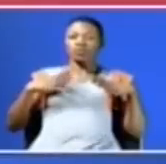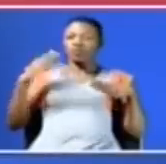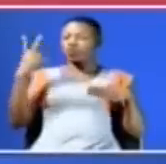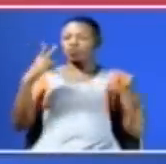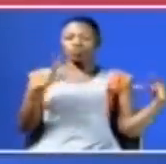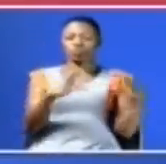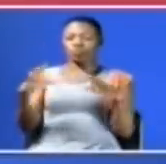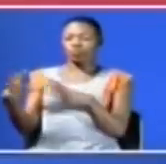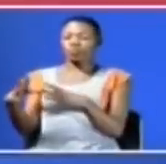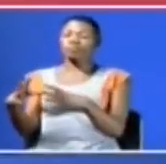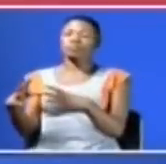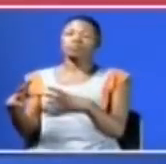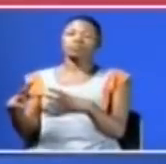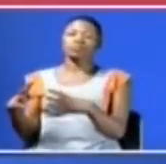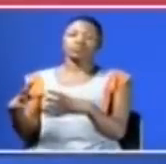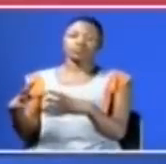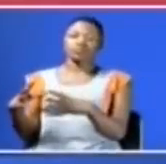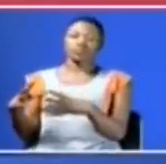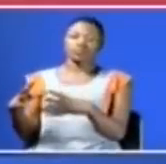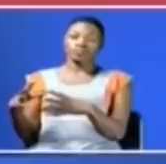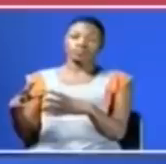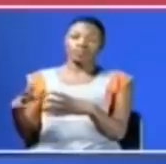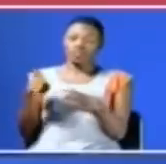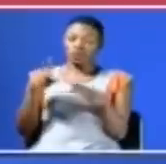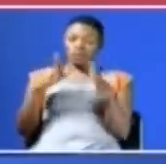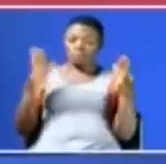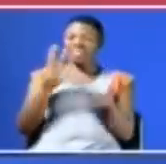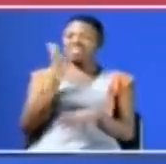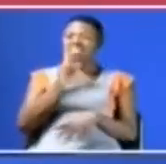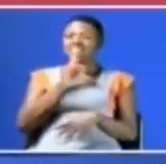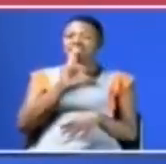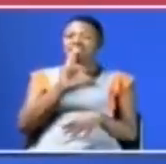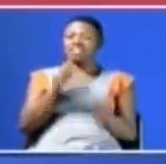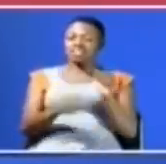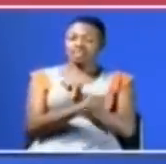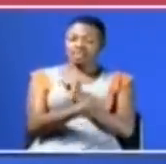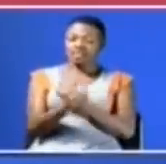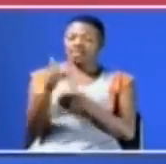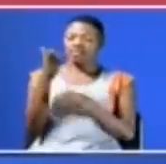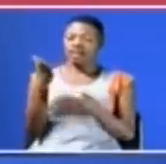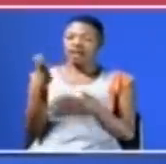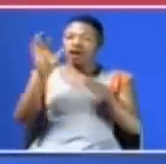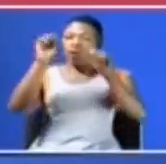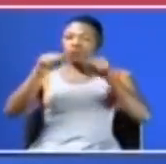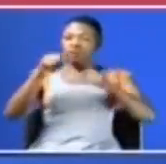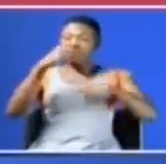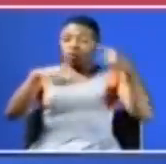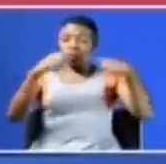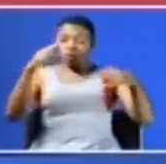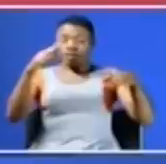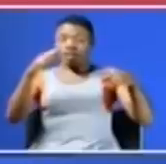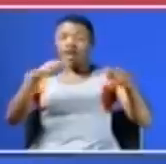remember, I raised that, I said that's a risk. It's a danger. Yes. Because you could win the war on